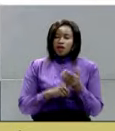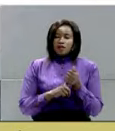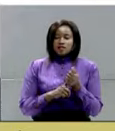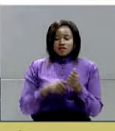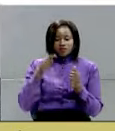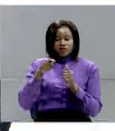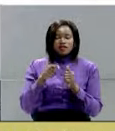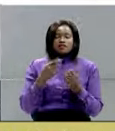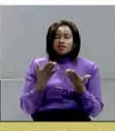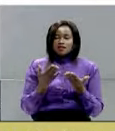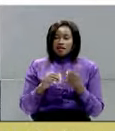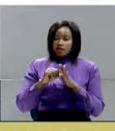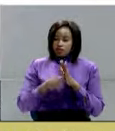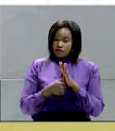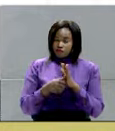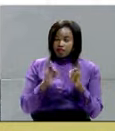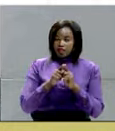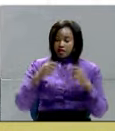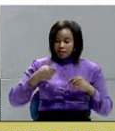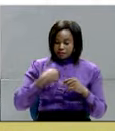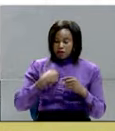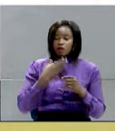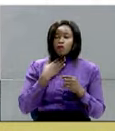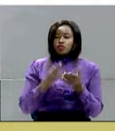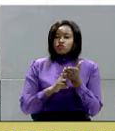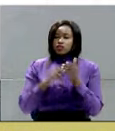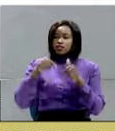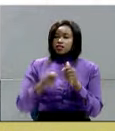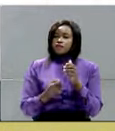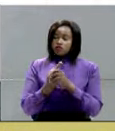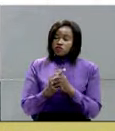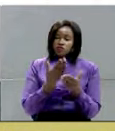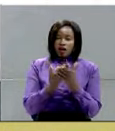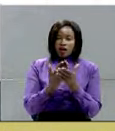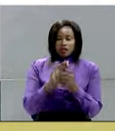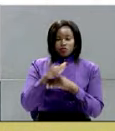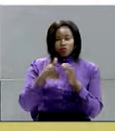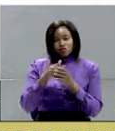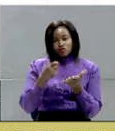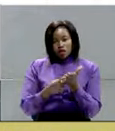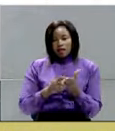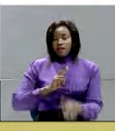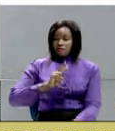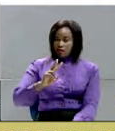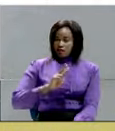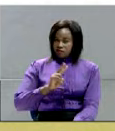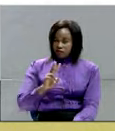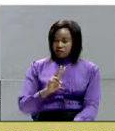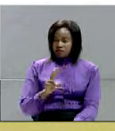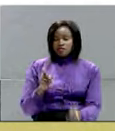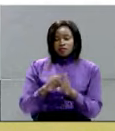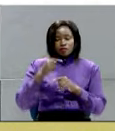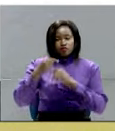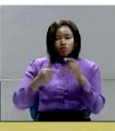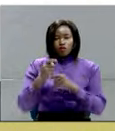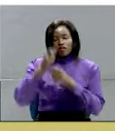result. I also take this opportunity to urge fellow Ugandans to always